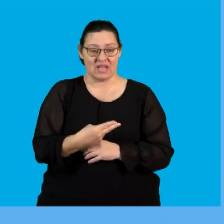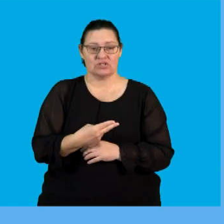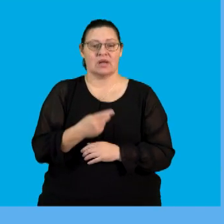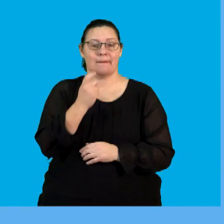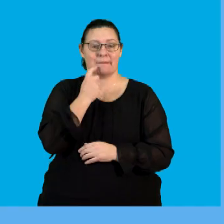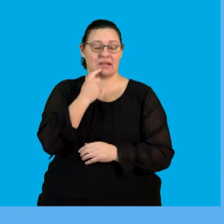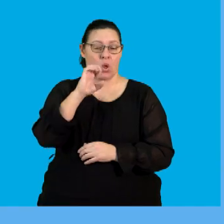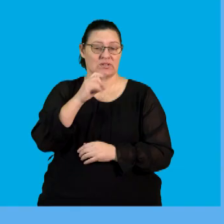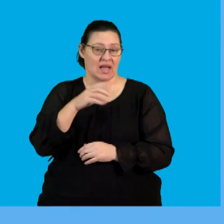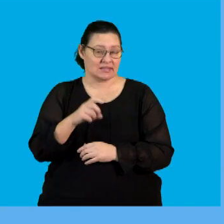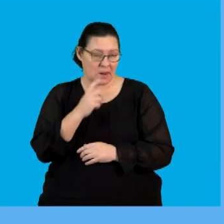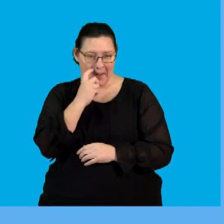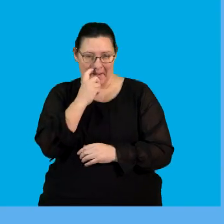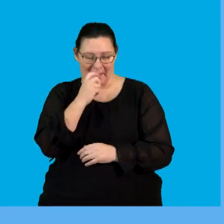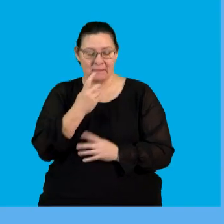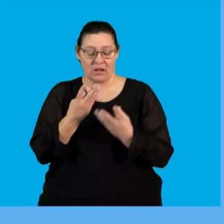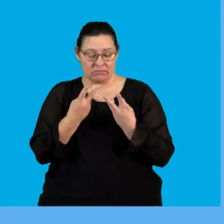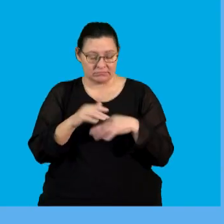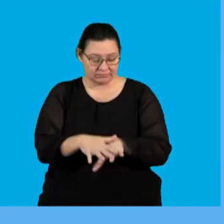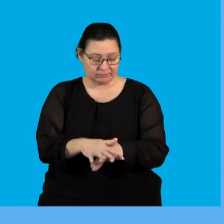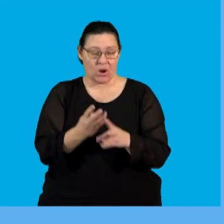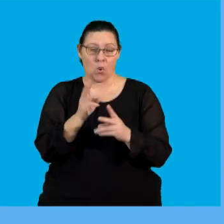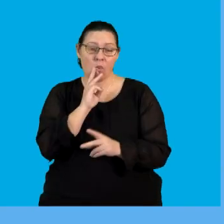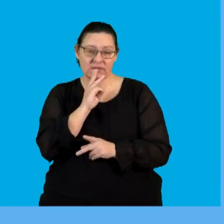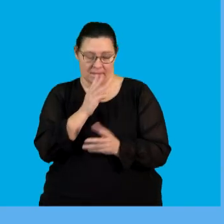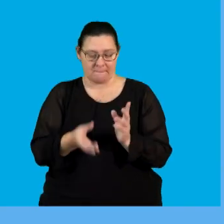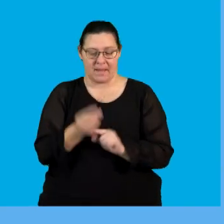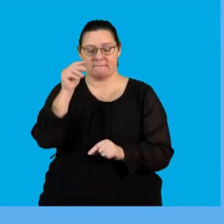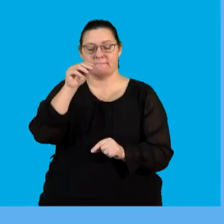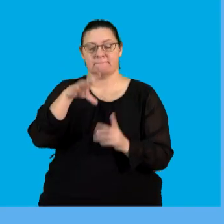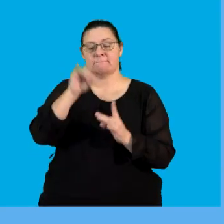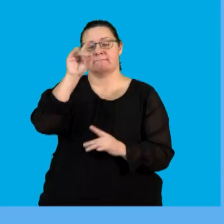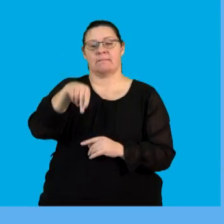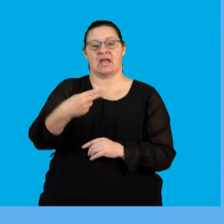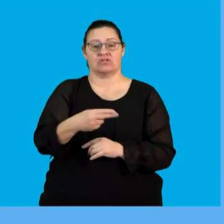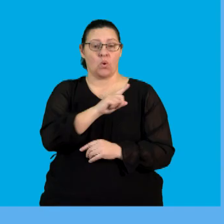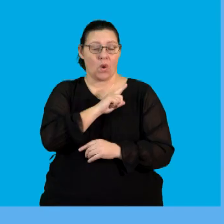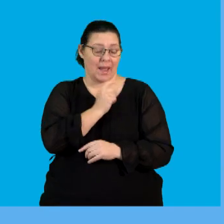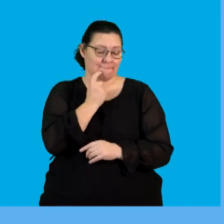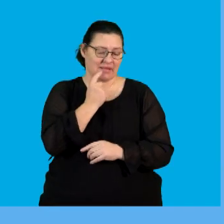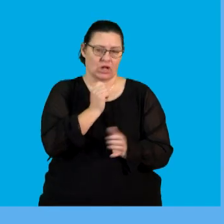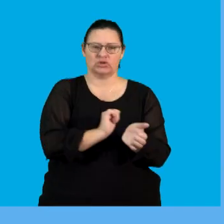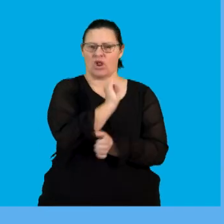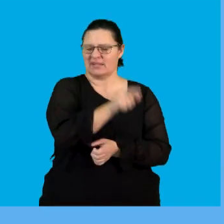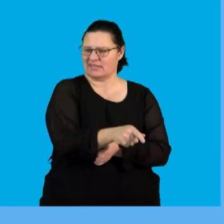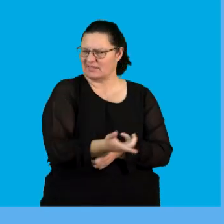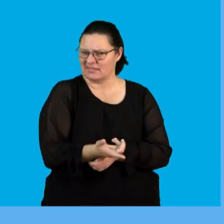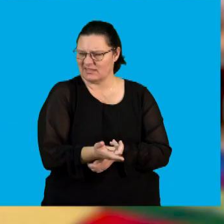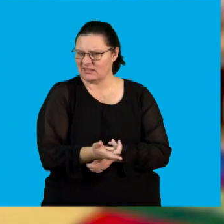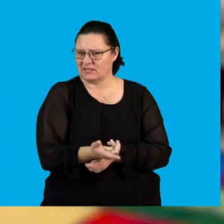pH of metal oxide can be tested once it is dissolved in water. Because in most cases our metals are solids, we cannot